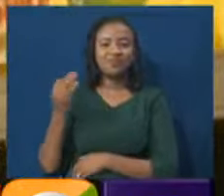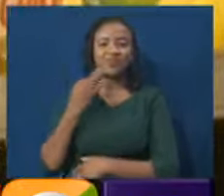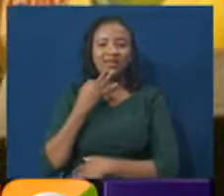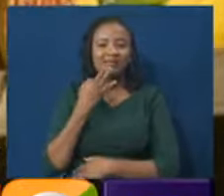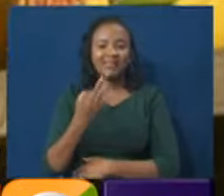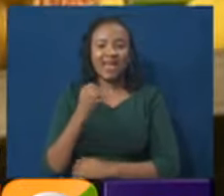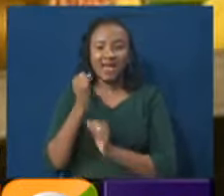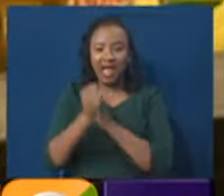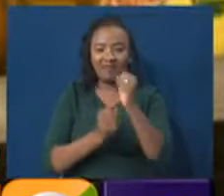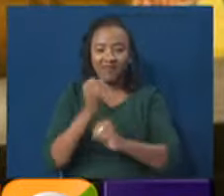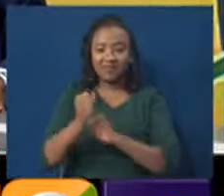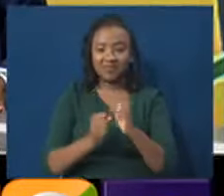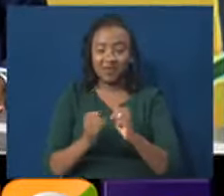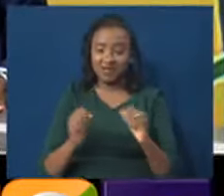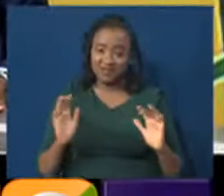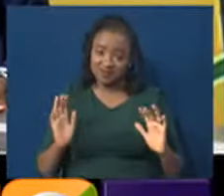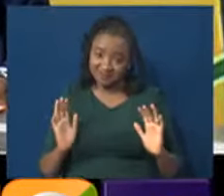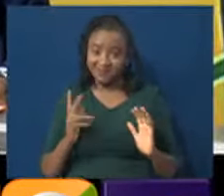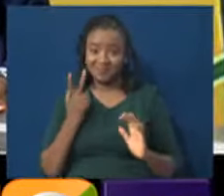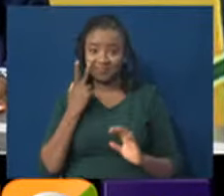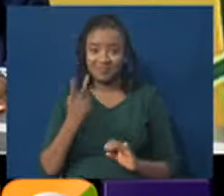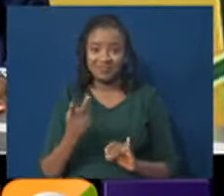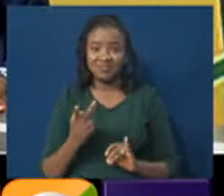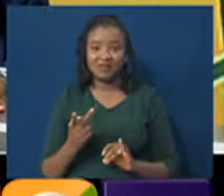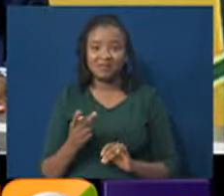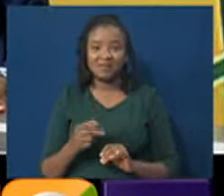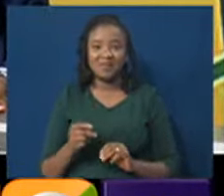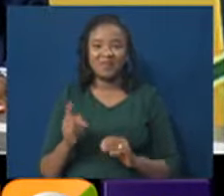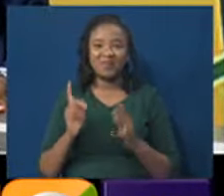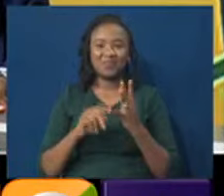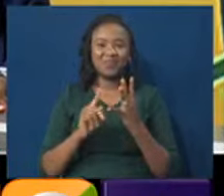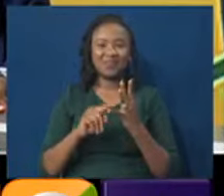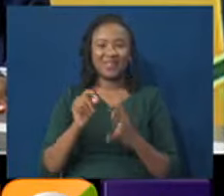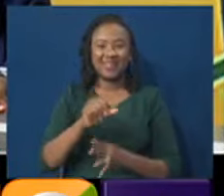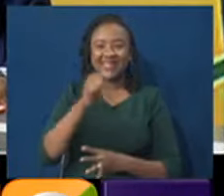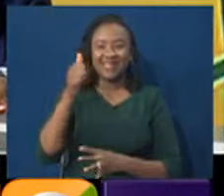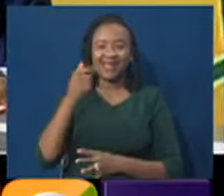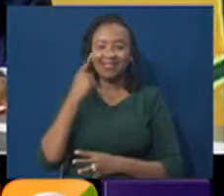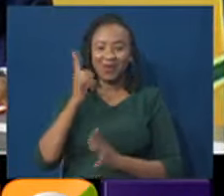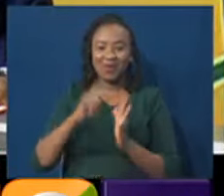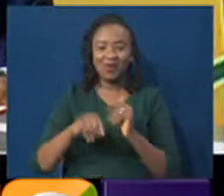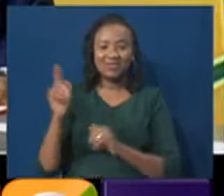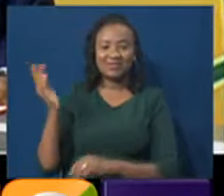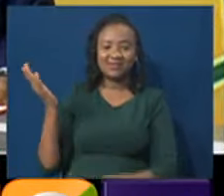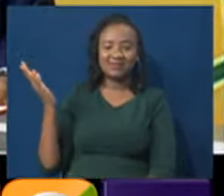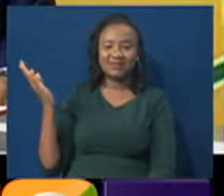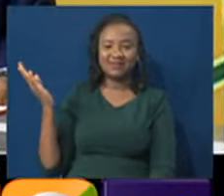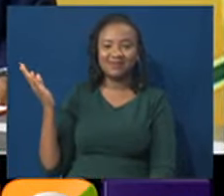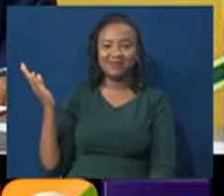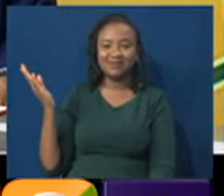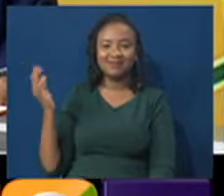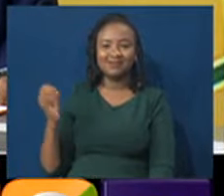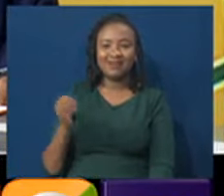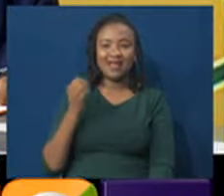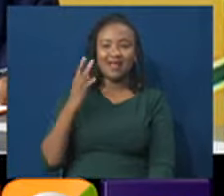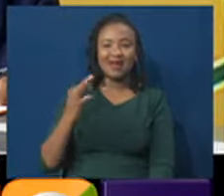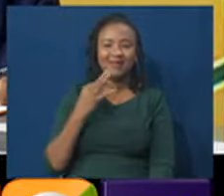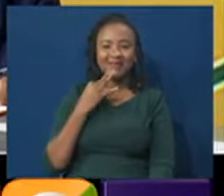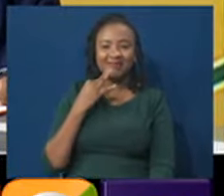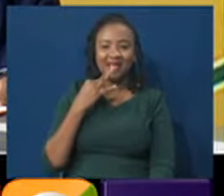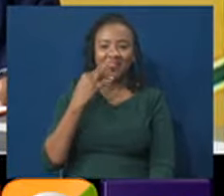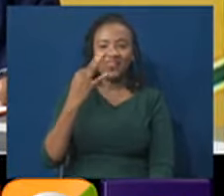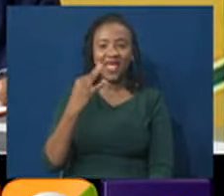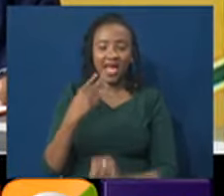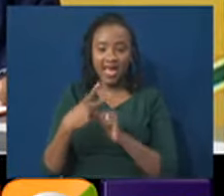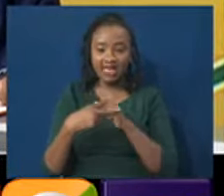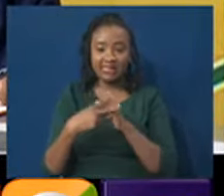355 shillings. Just to sample out quickly, we have here Top Fry, which is going at 307.